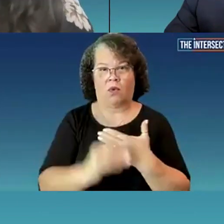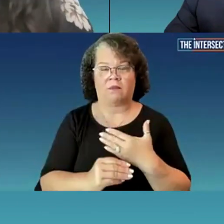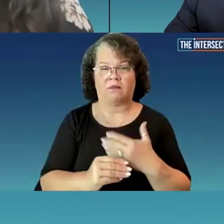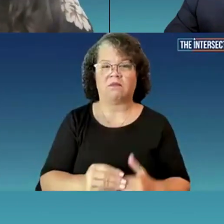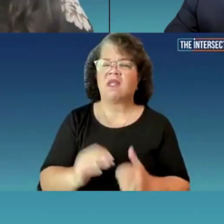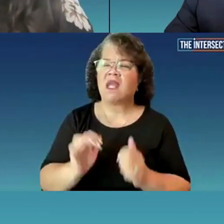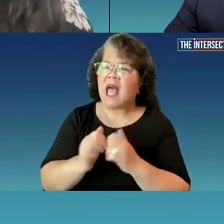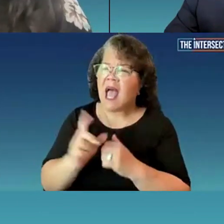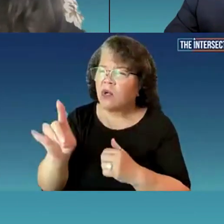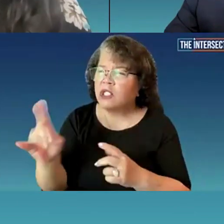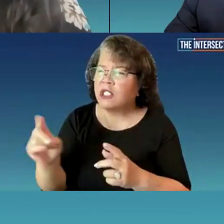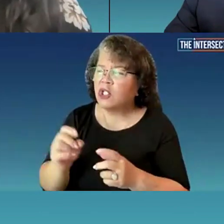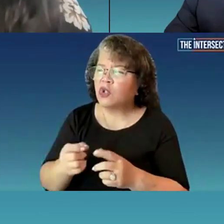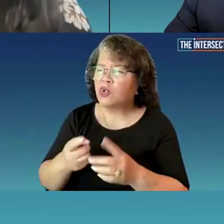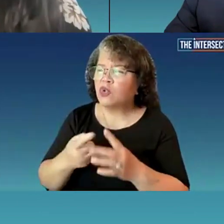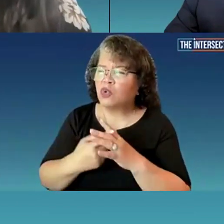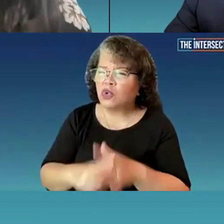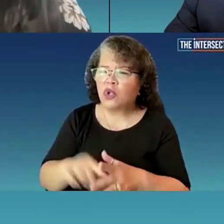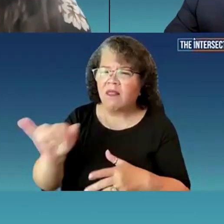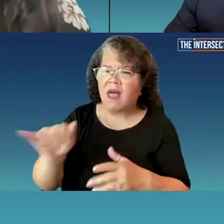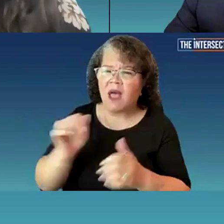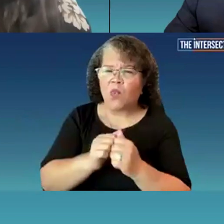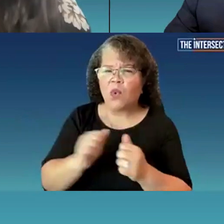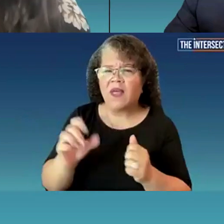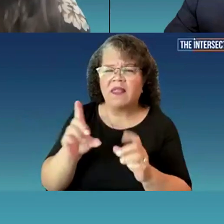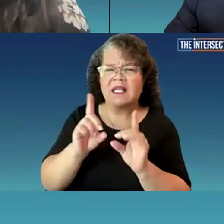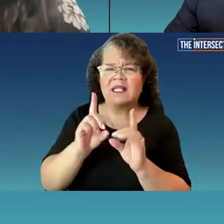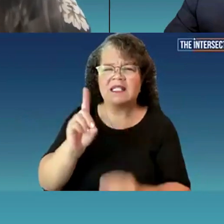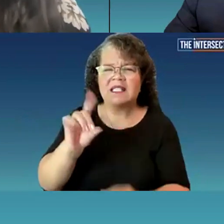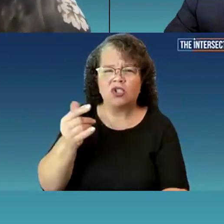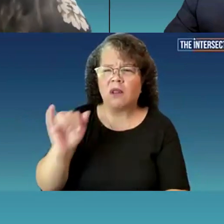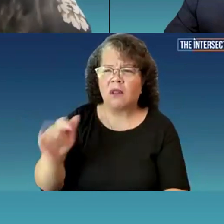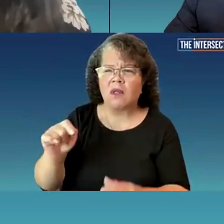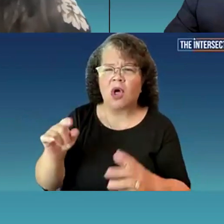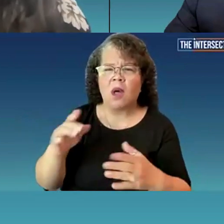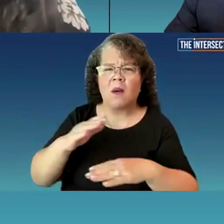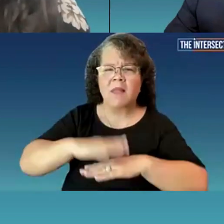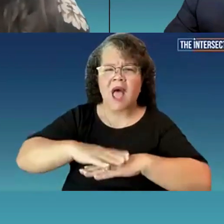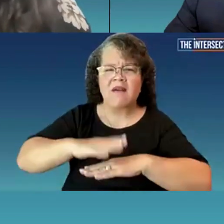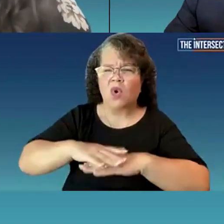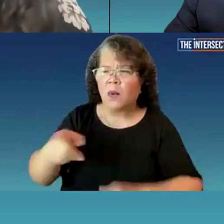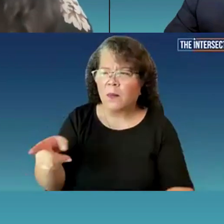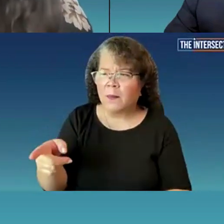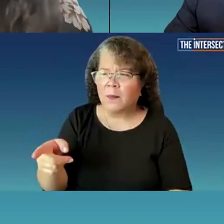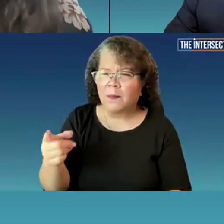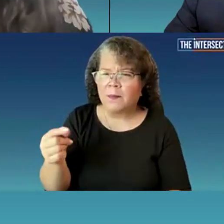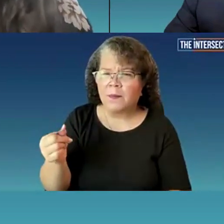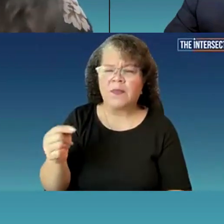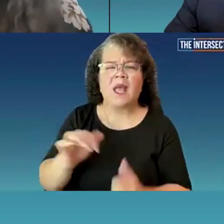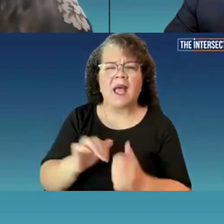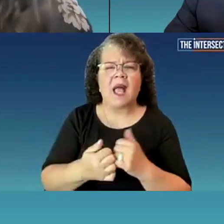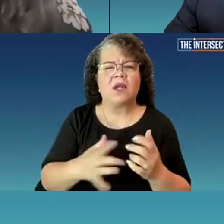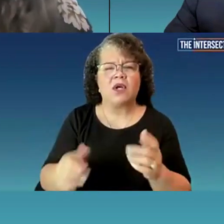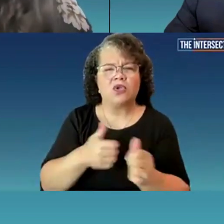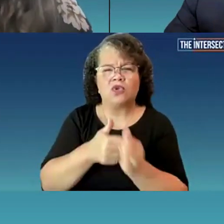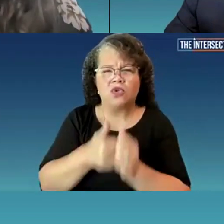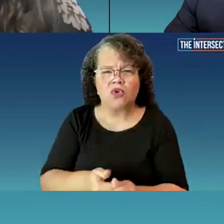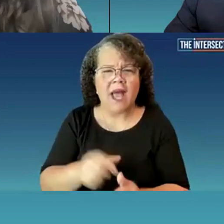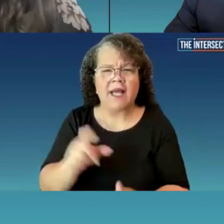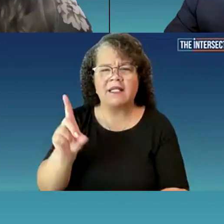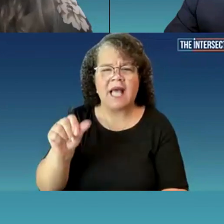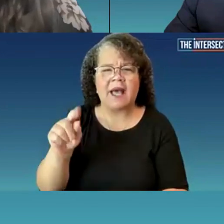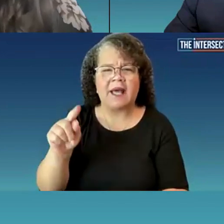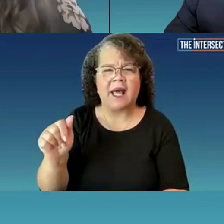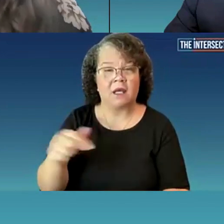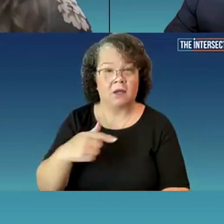you execute that on a digital platform? How do you create that? How do you track the sources of data? We track 6 different sources